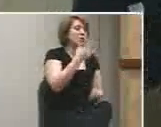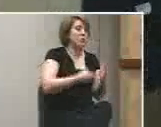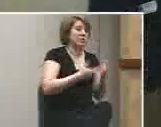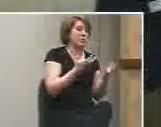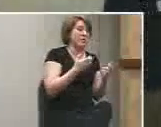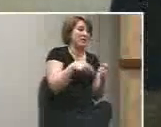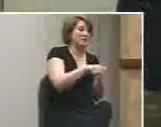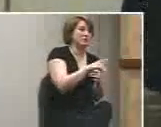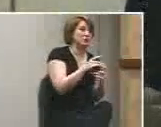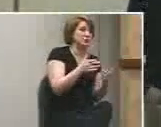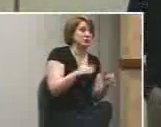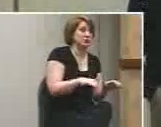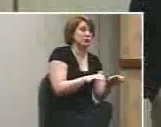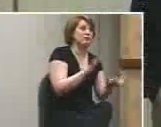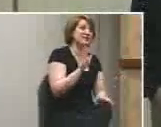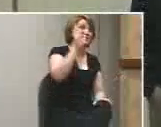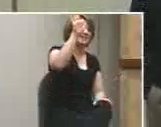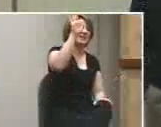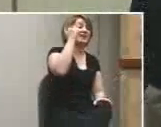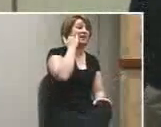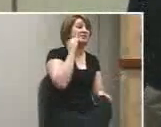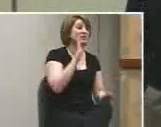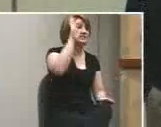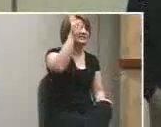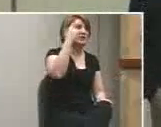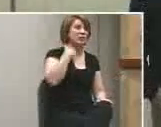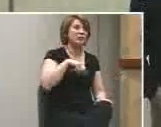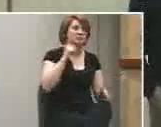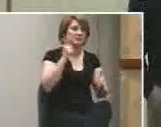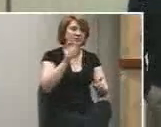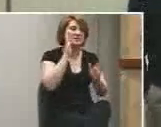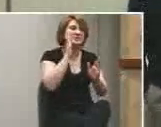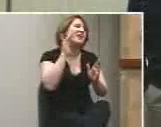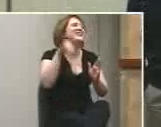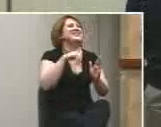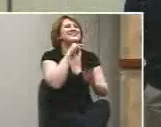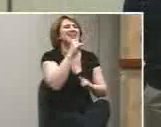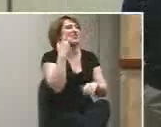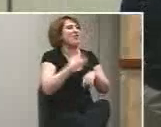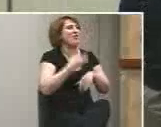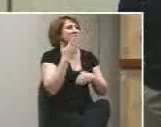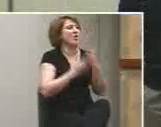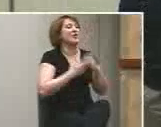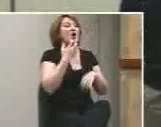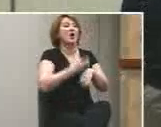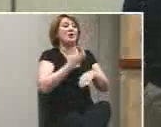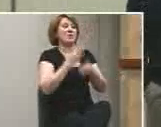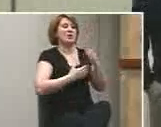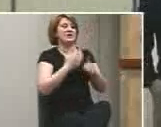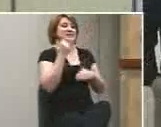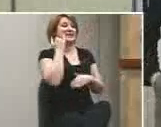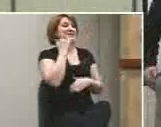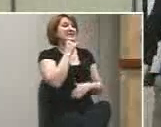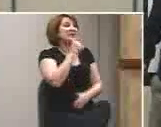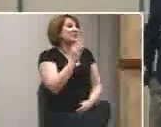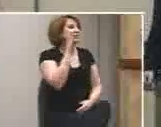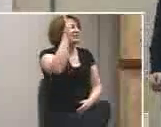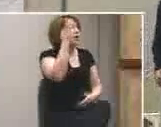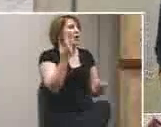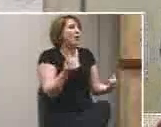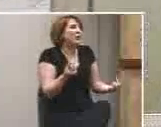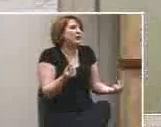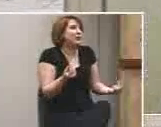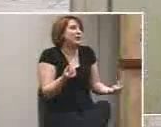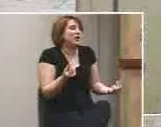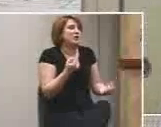Raise his hand, we'll go over and give him attention. That's not the hard part. The hard part is, what do you do when he doesn't? And if all you do is say, well, I'm going to hit him